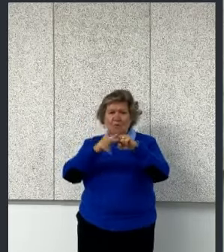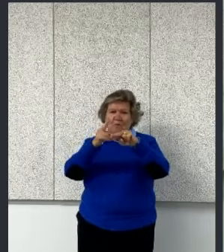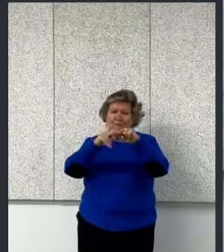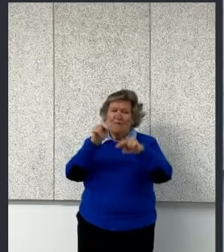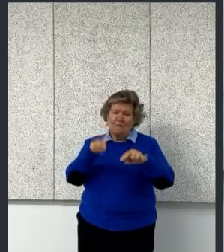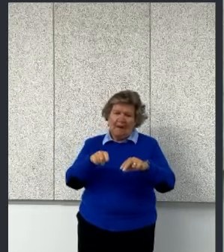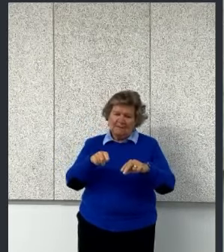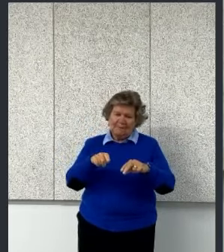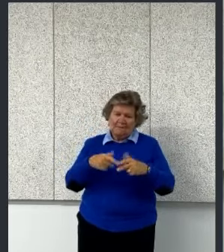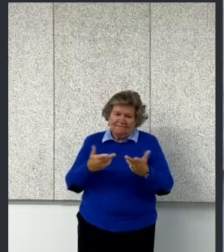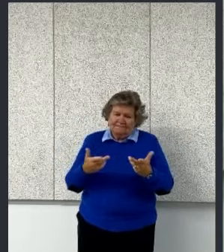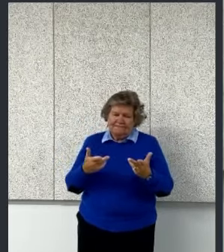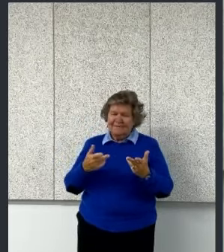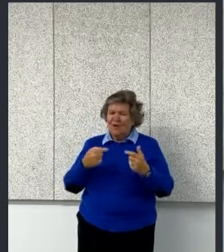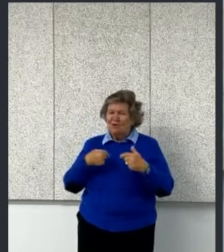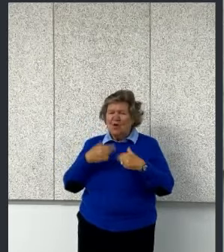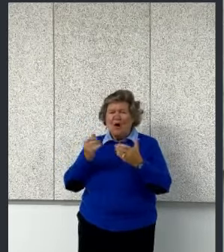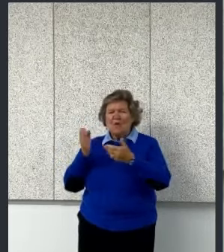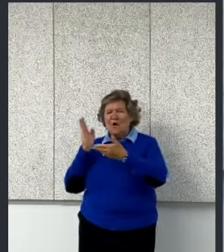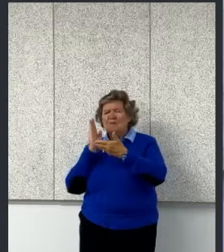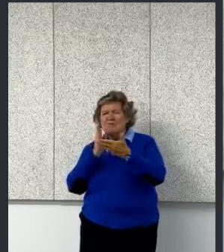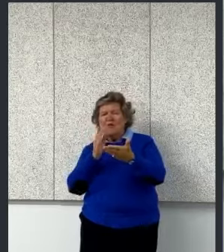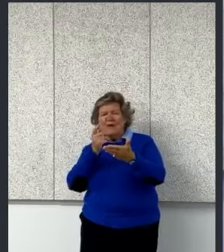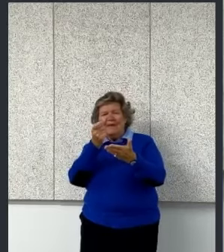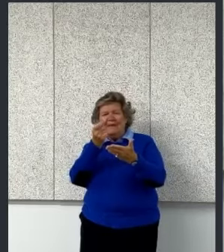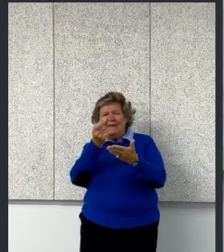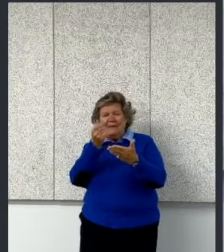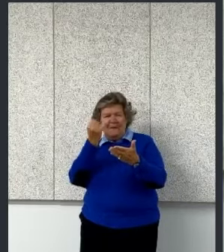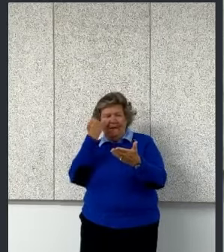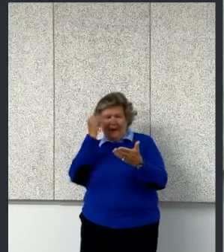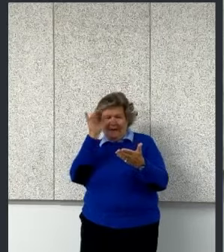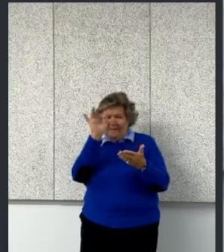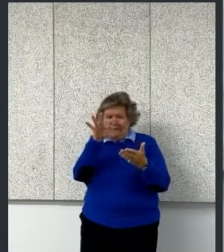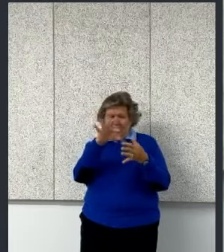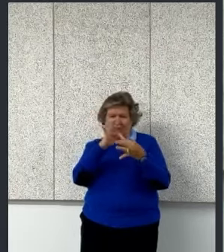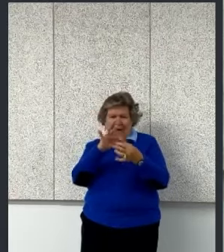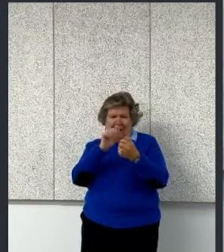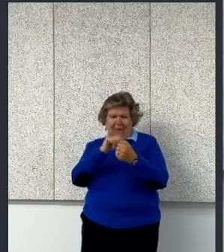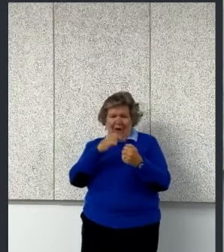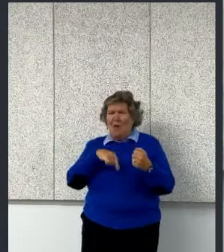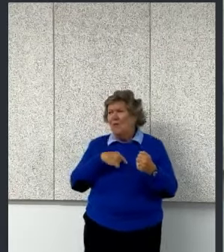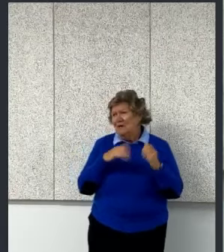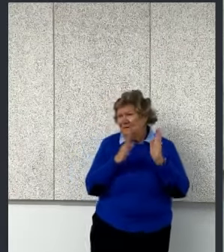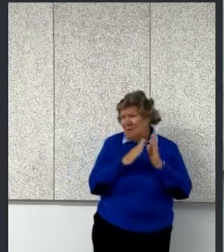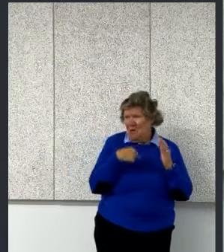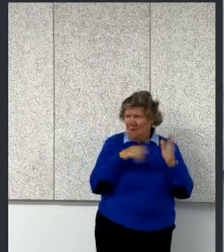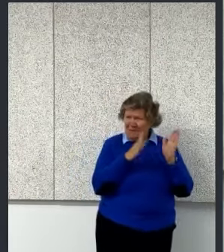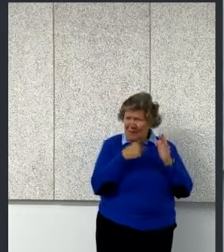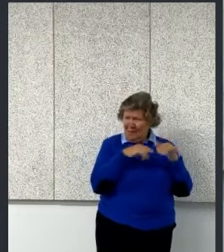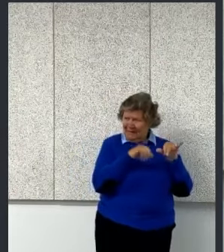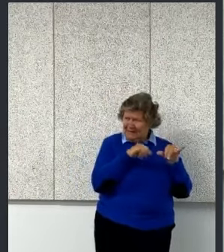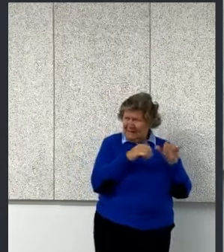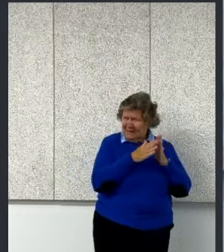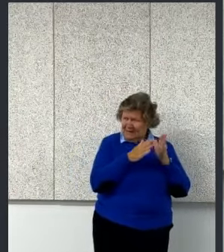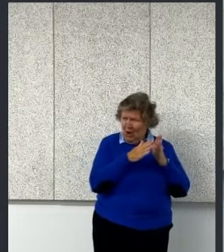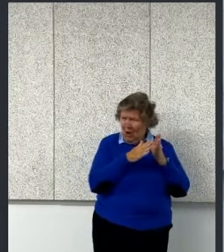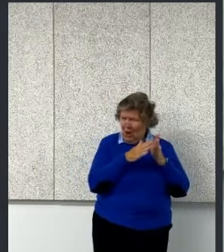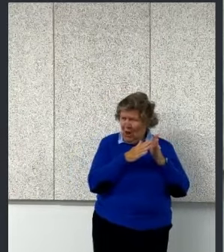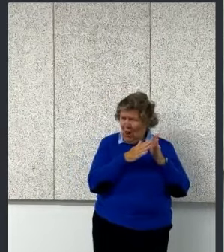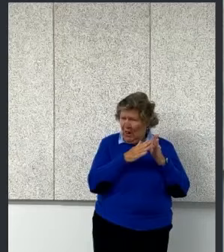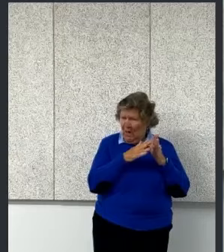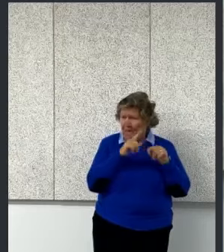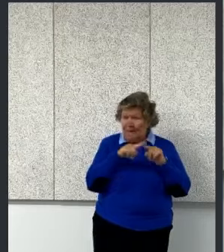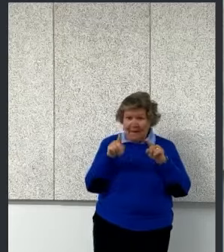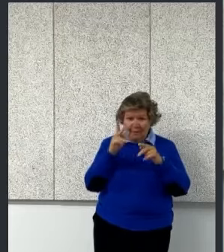just want to like bring a little bit of like nuance into that. We don't want to grow. We're so small. We're going to stay small. Mm-hmm. False. If you want to